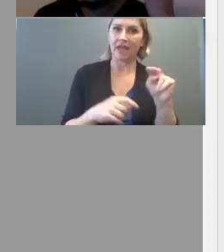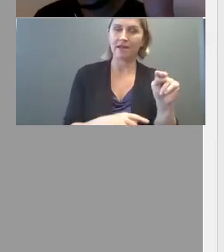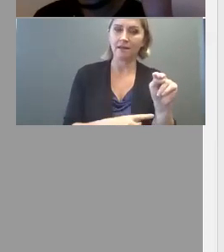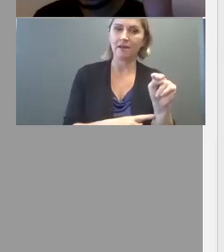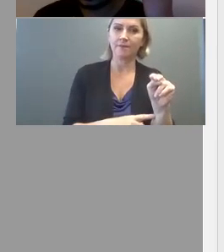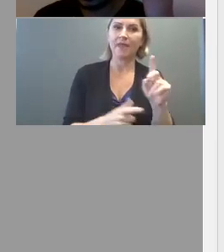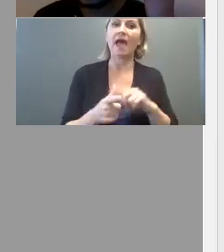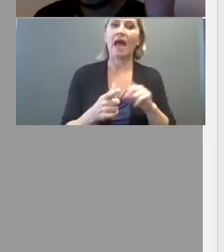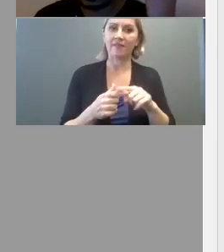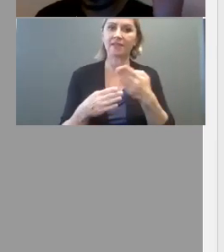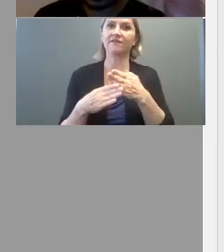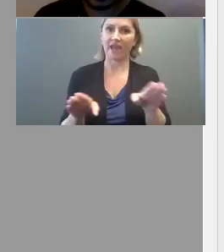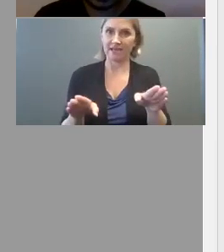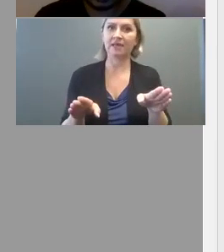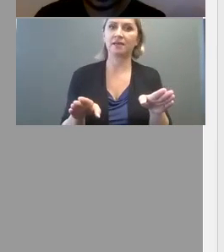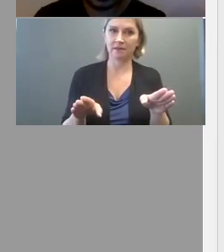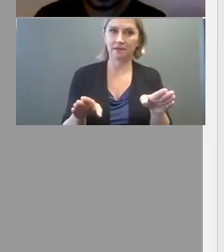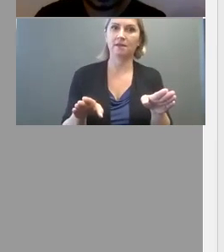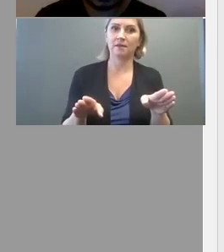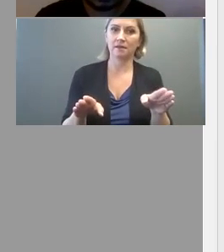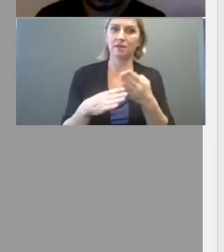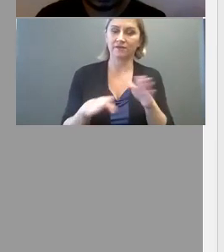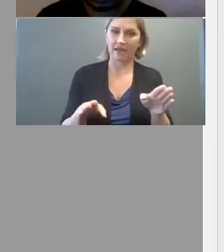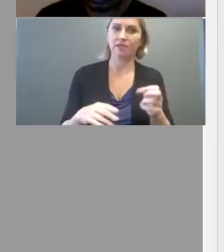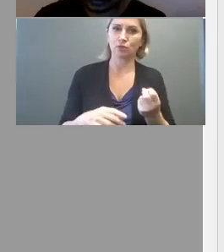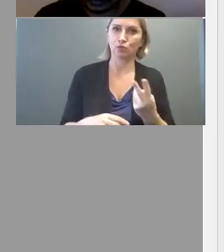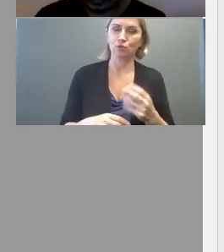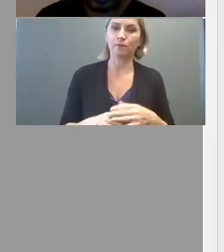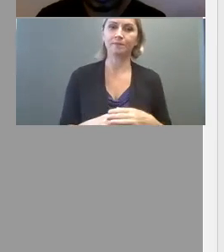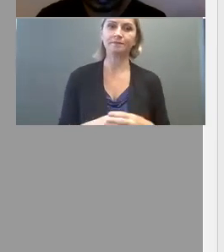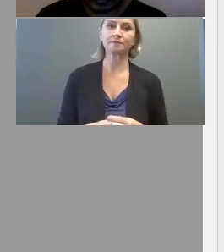and we are dividing it into 2 and calling both of them. So 2